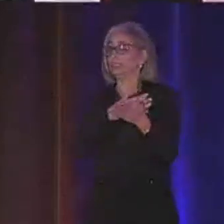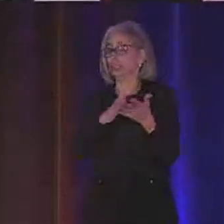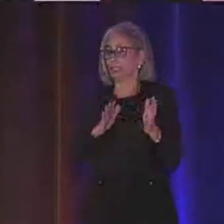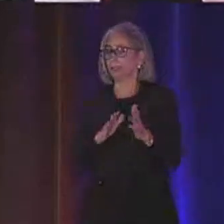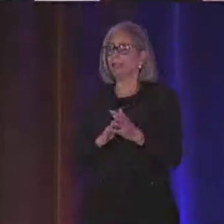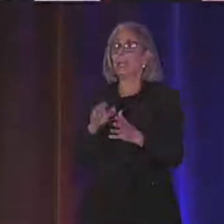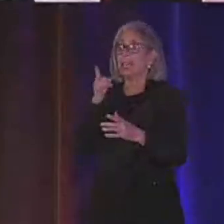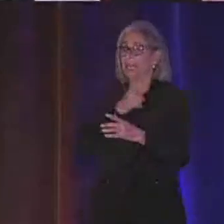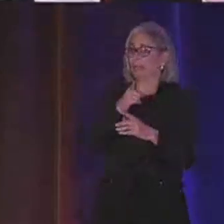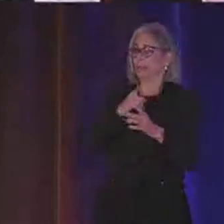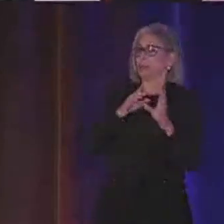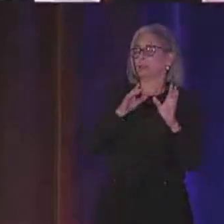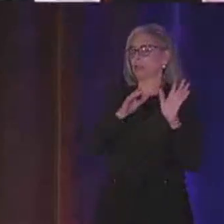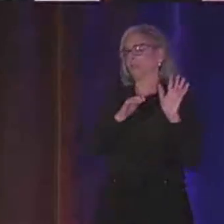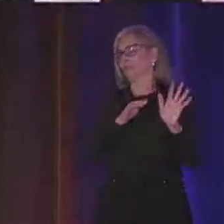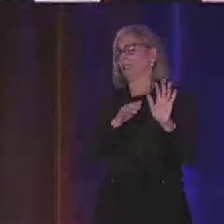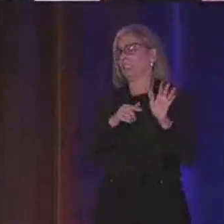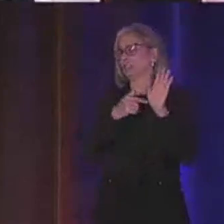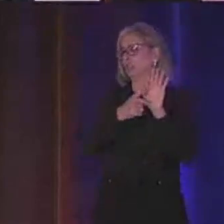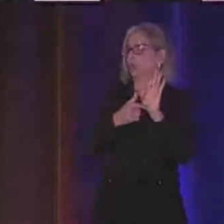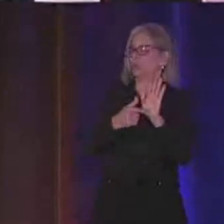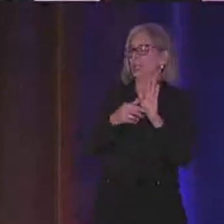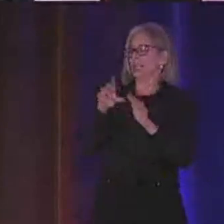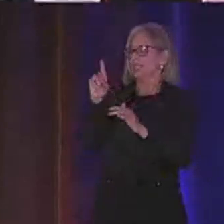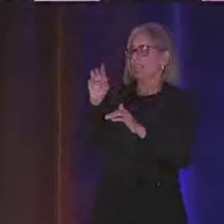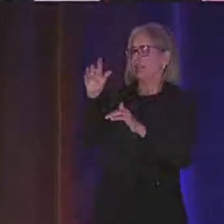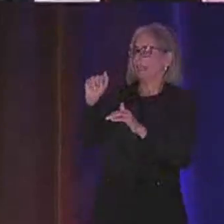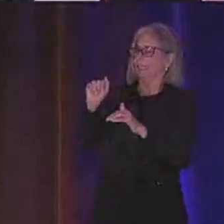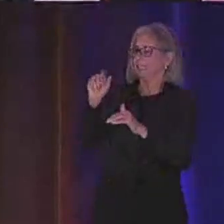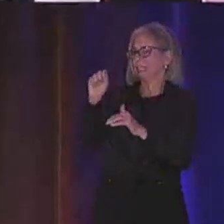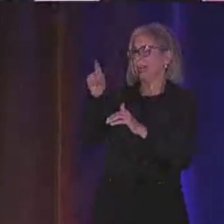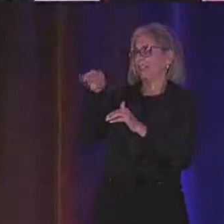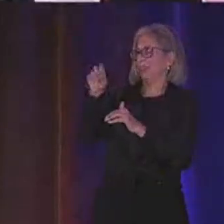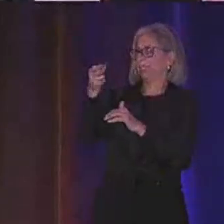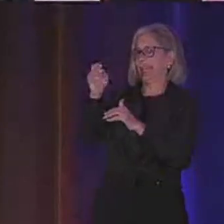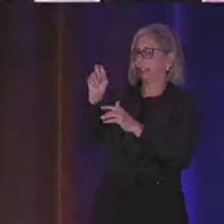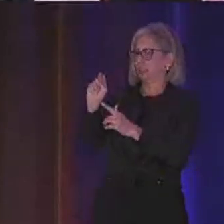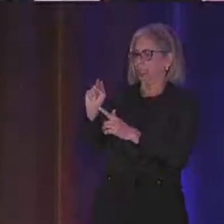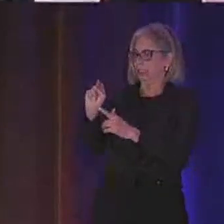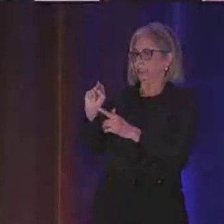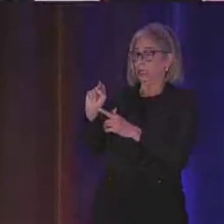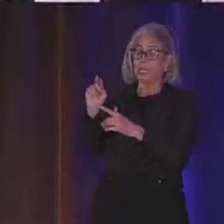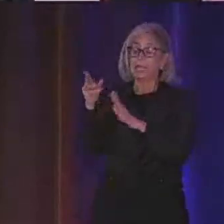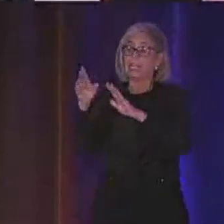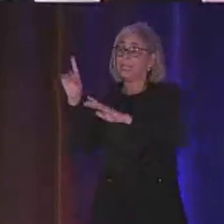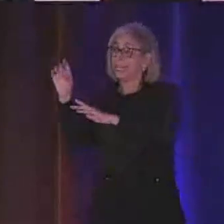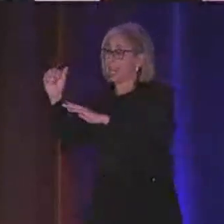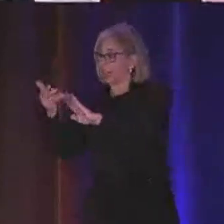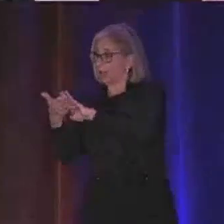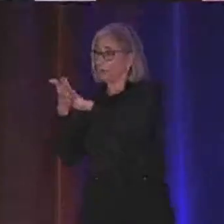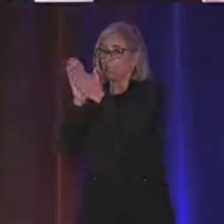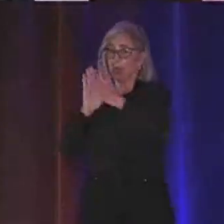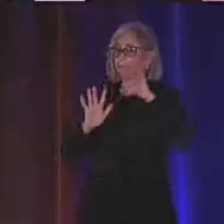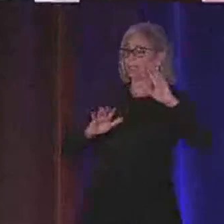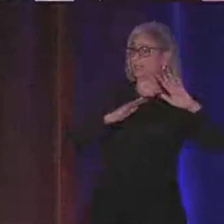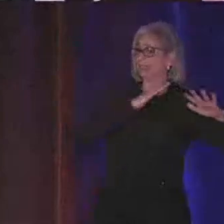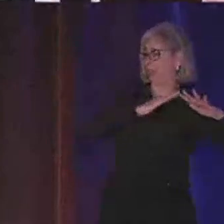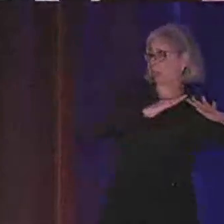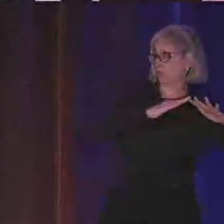is one of his explorations into data sonification, so turning data into sound.